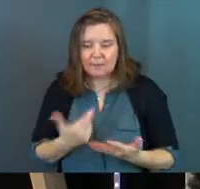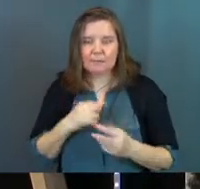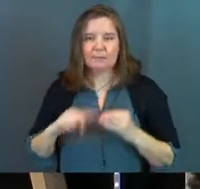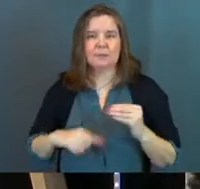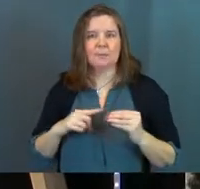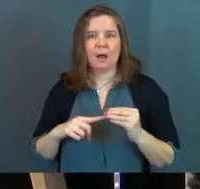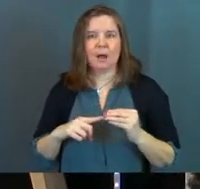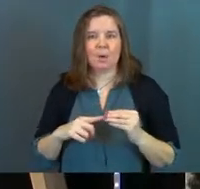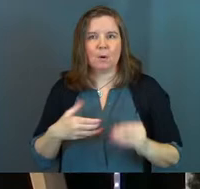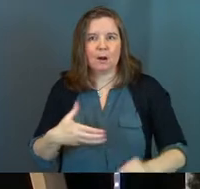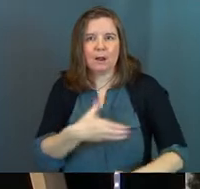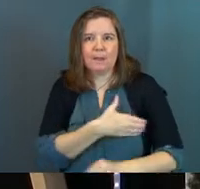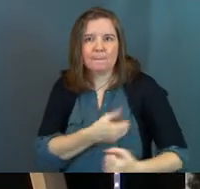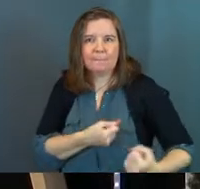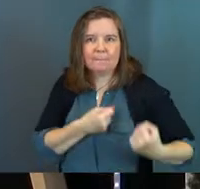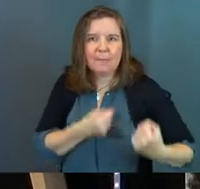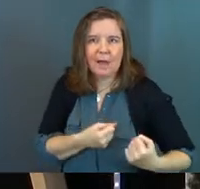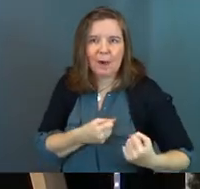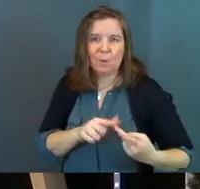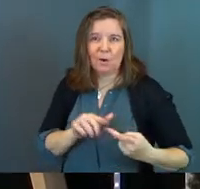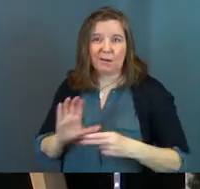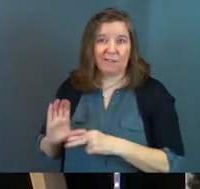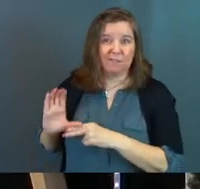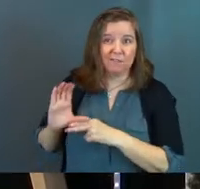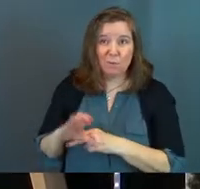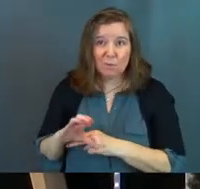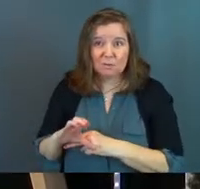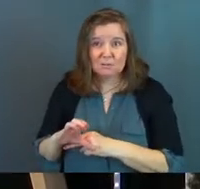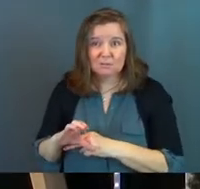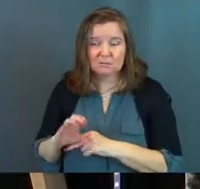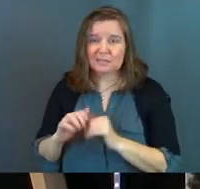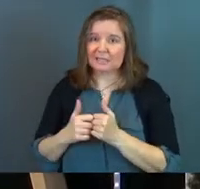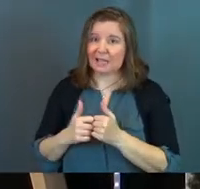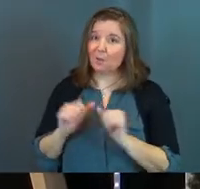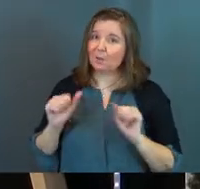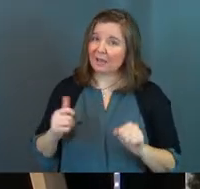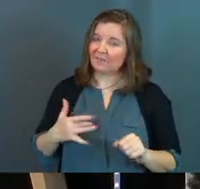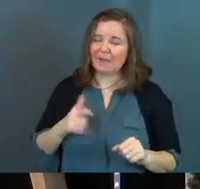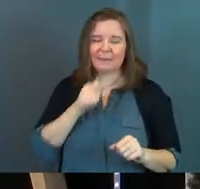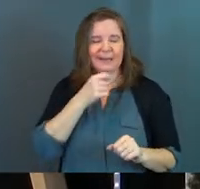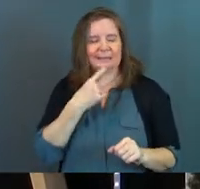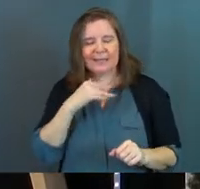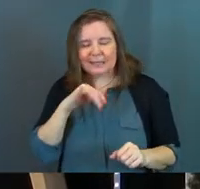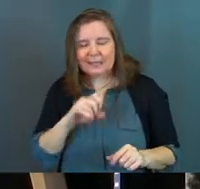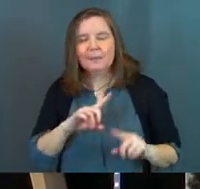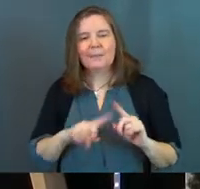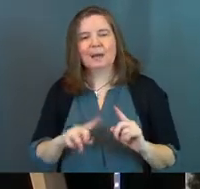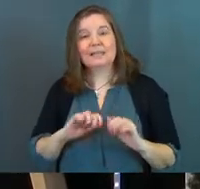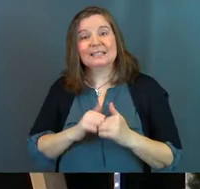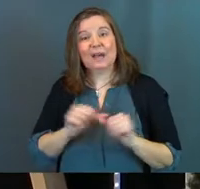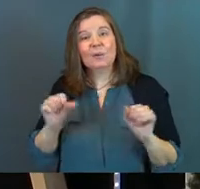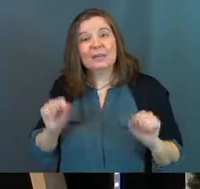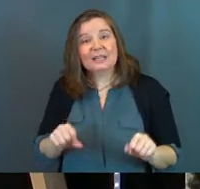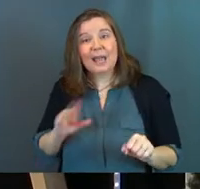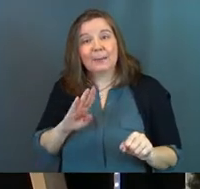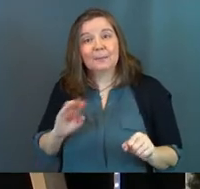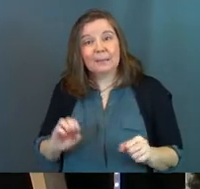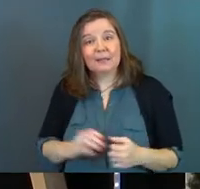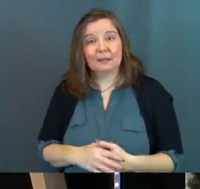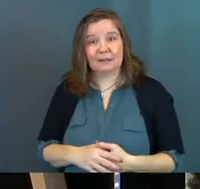is about power and force is how it can be. I'm not saying it is, but it's how it can